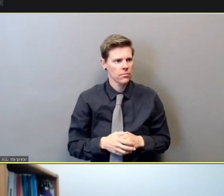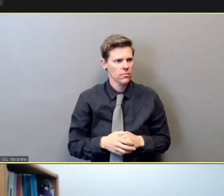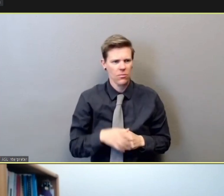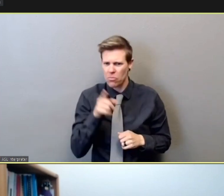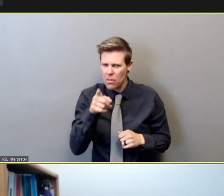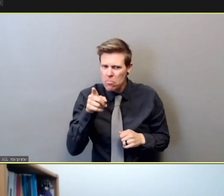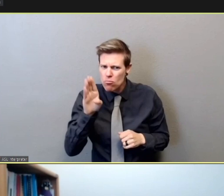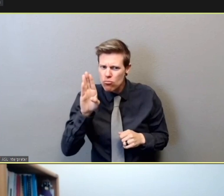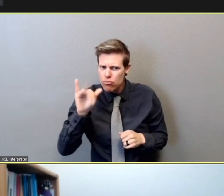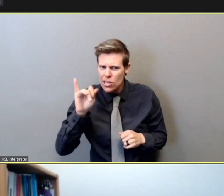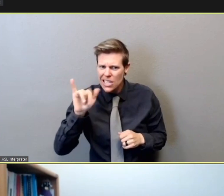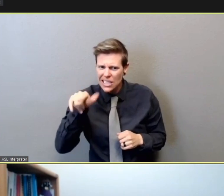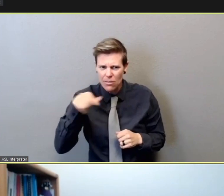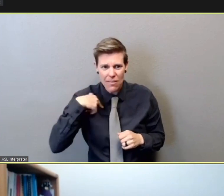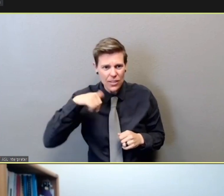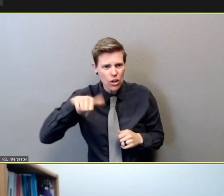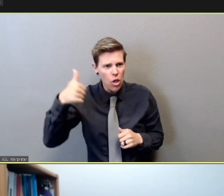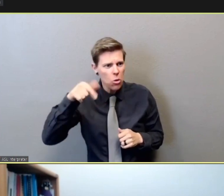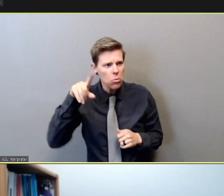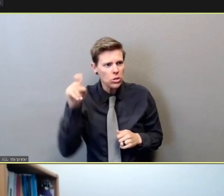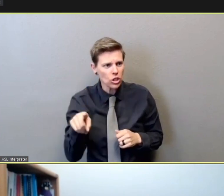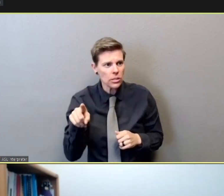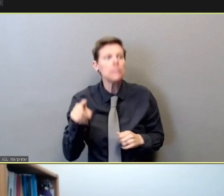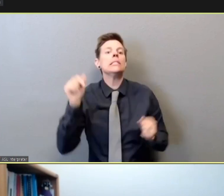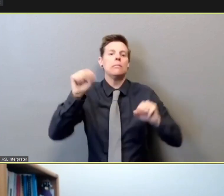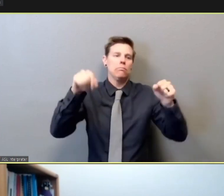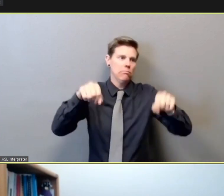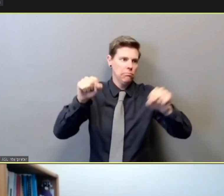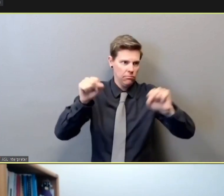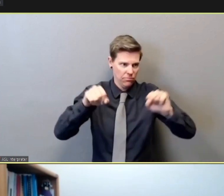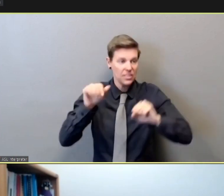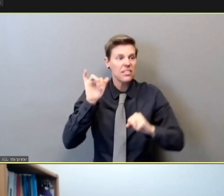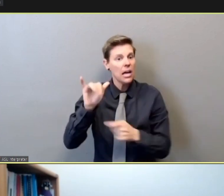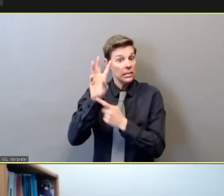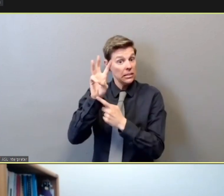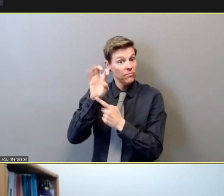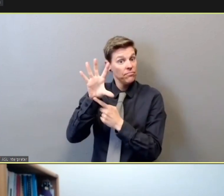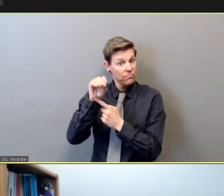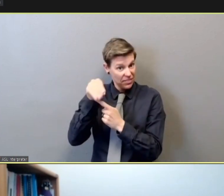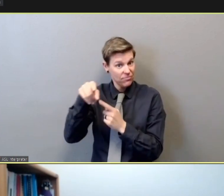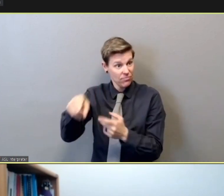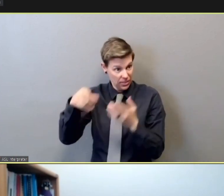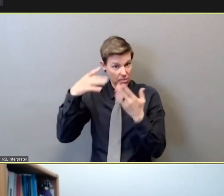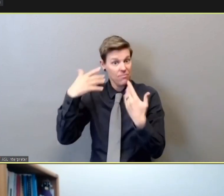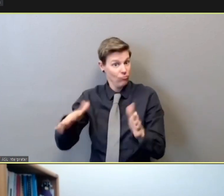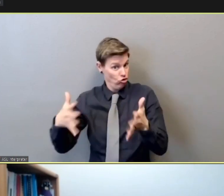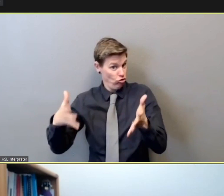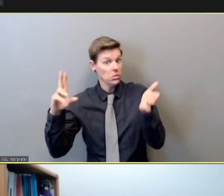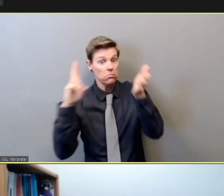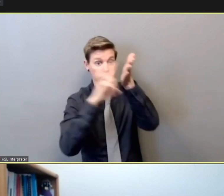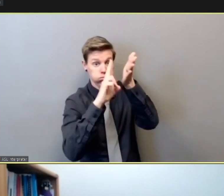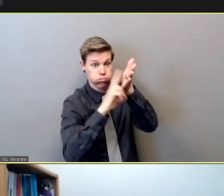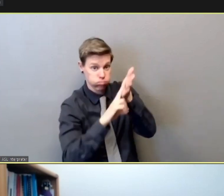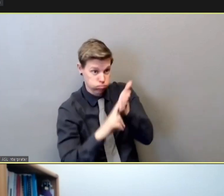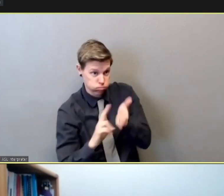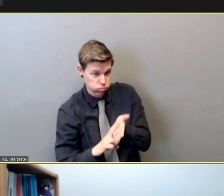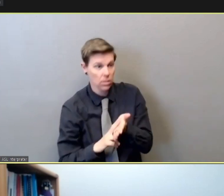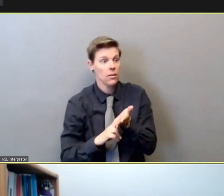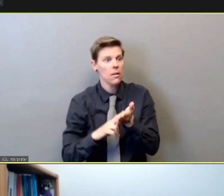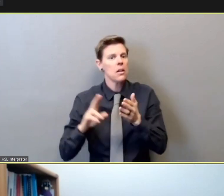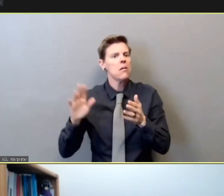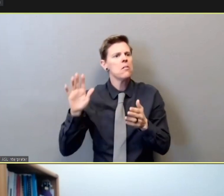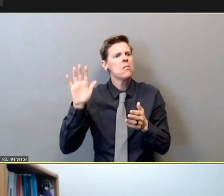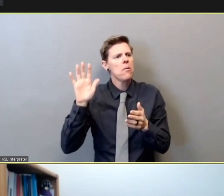Yes. So of the 650,000 that we know are registered, which is lower than the people who are